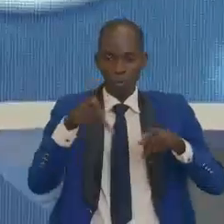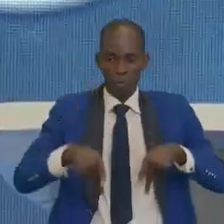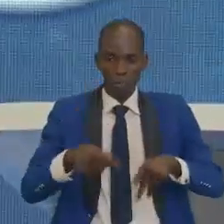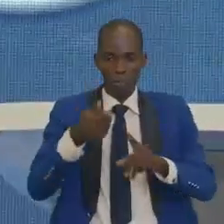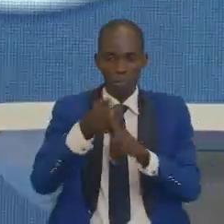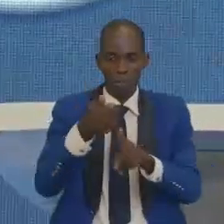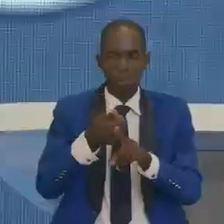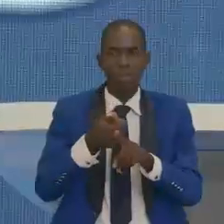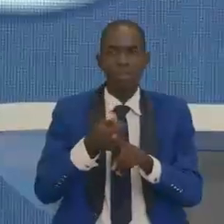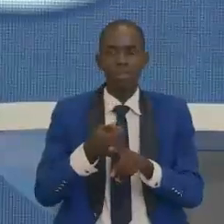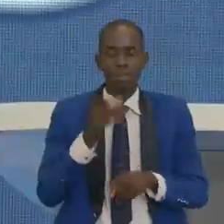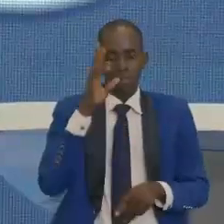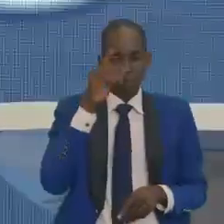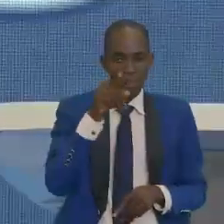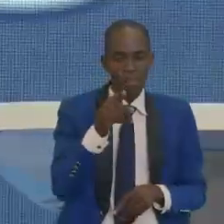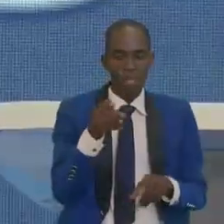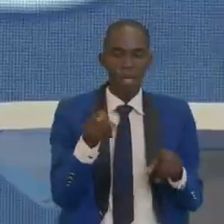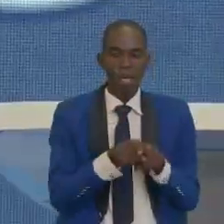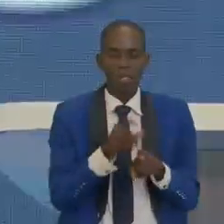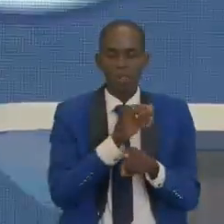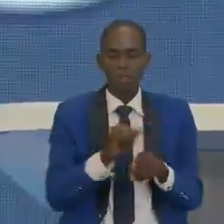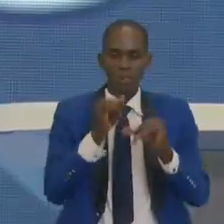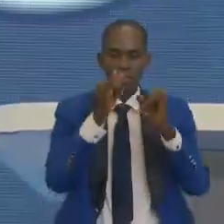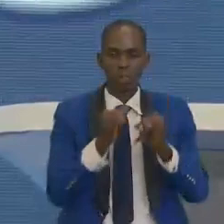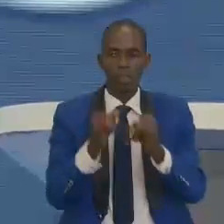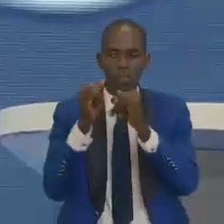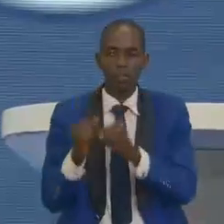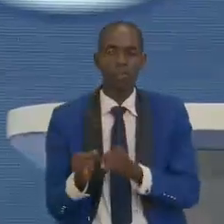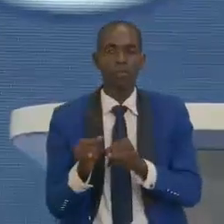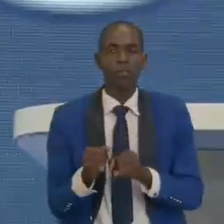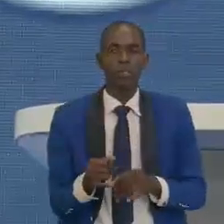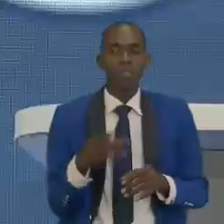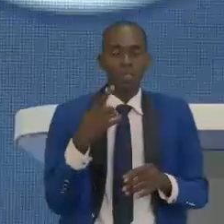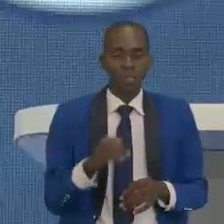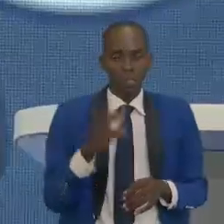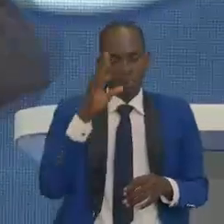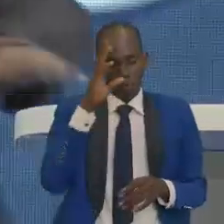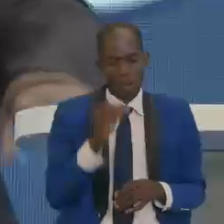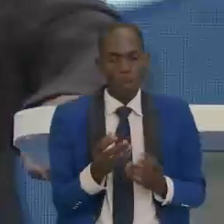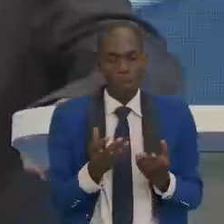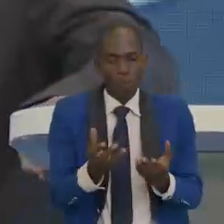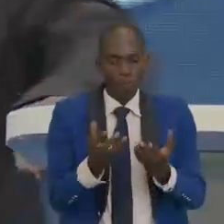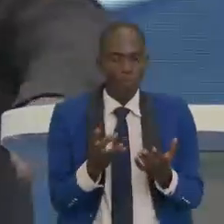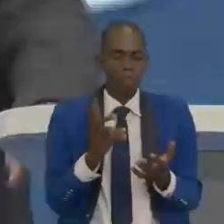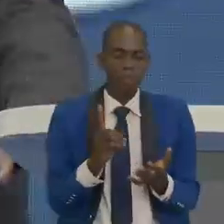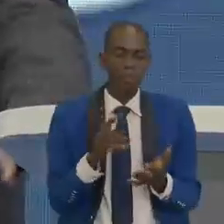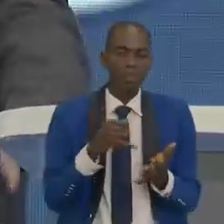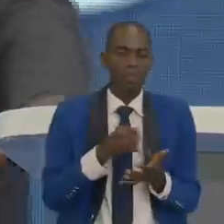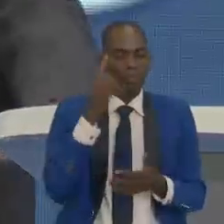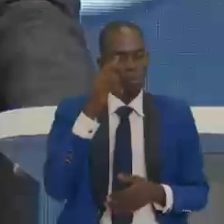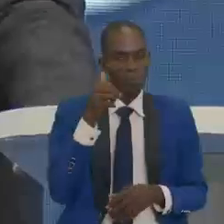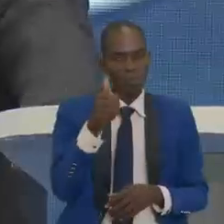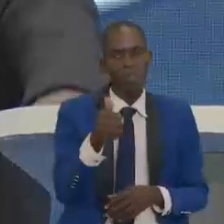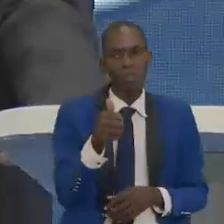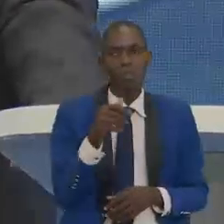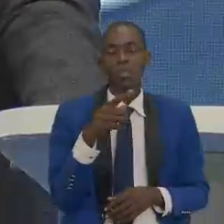he as an individual, he wanted for himself. the new life